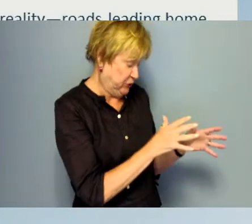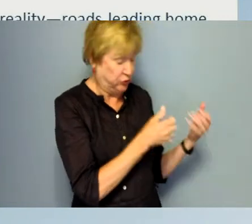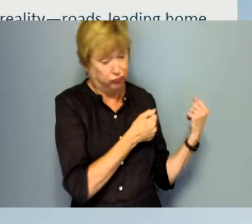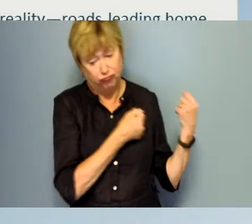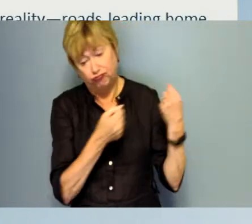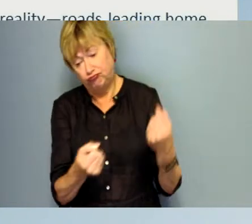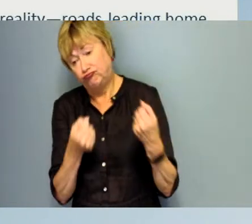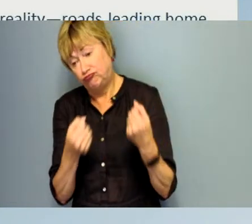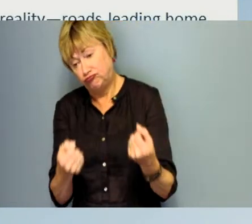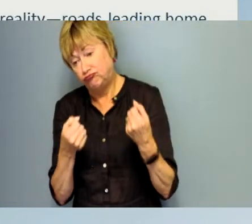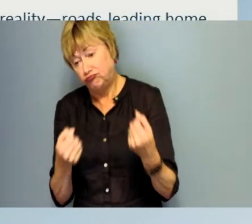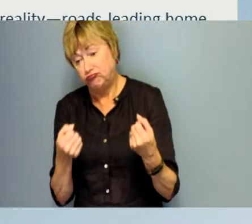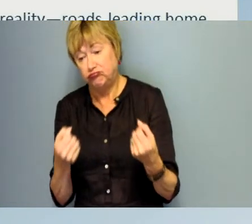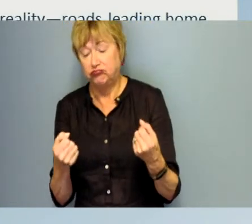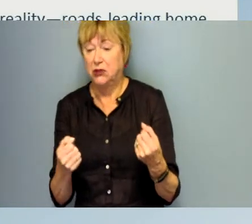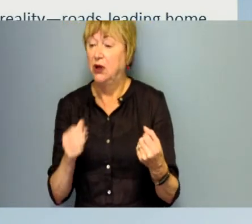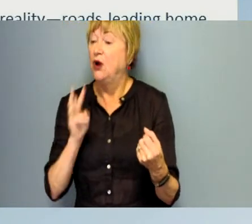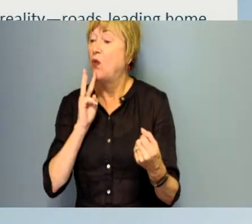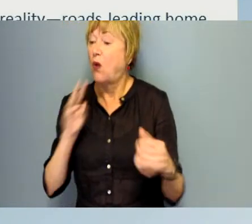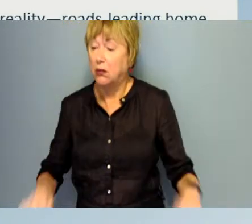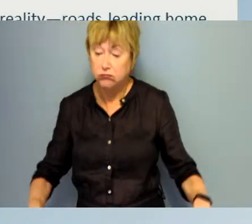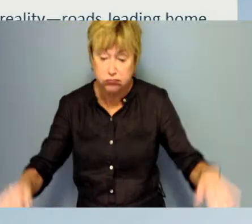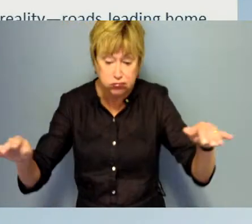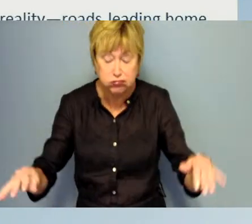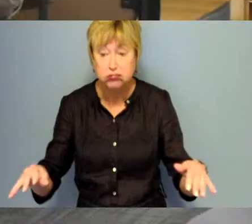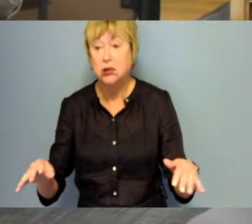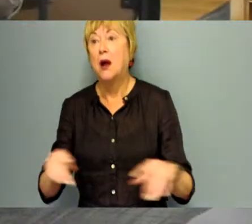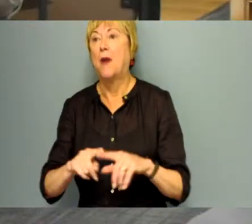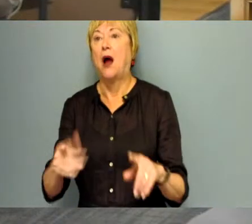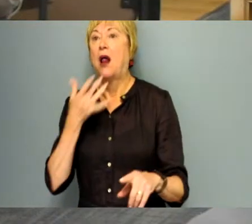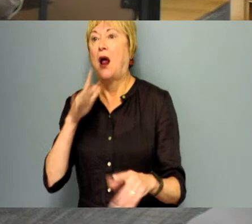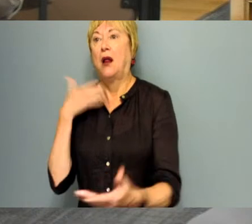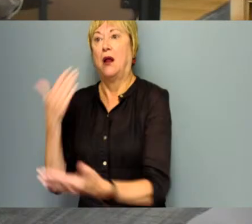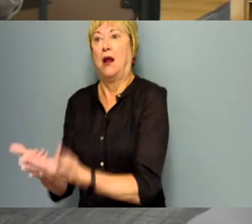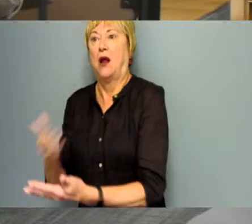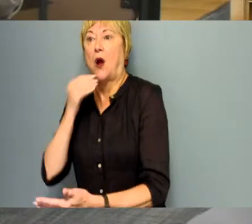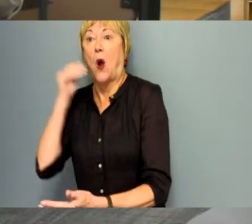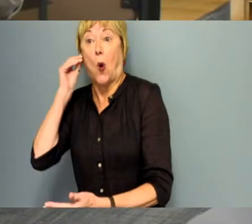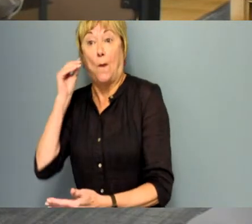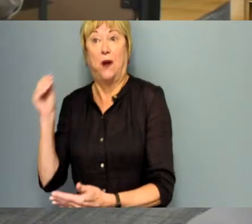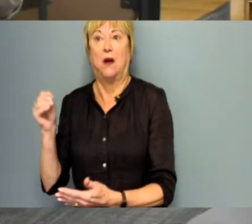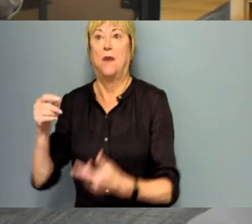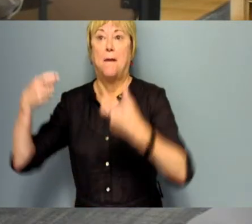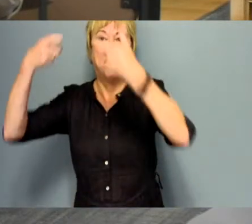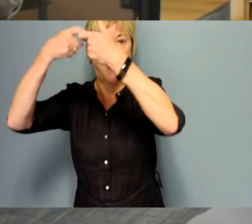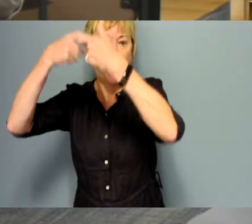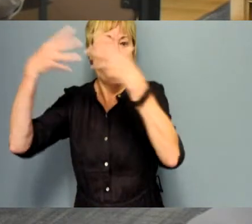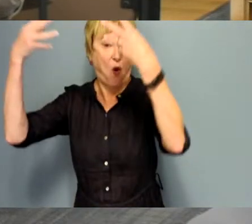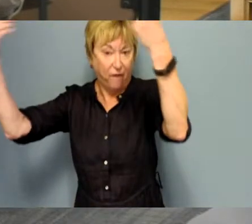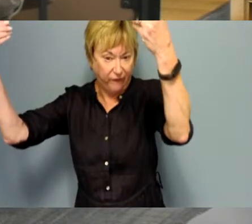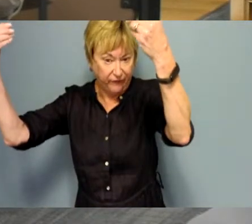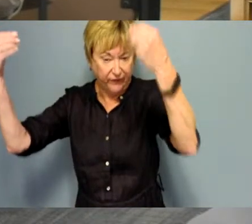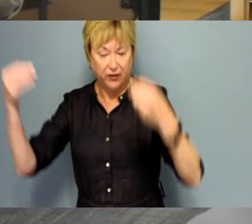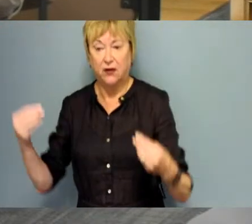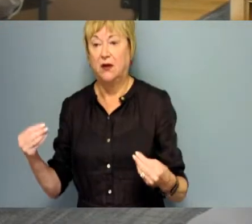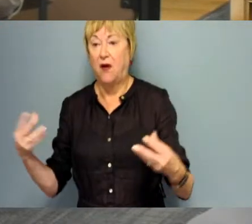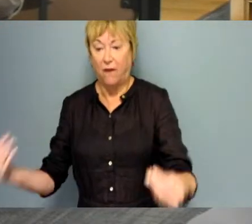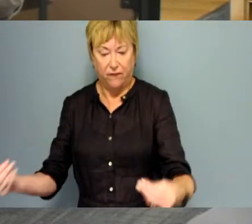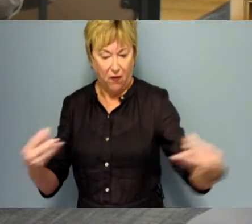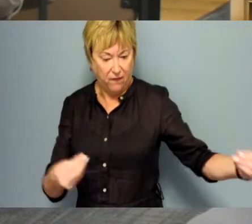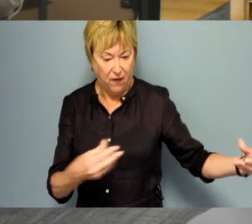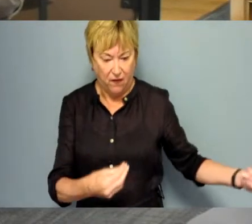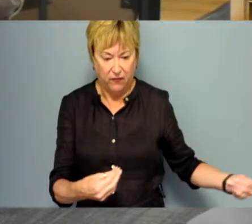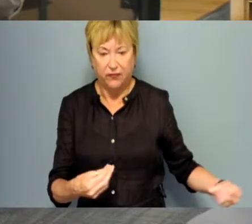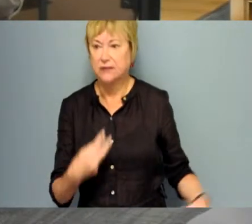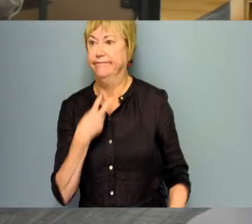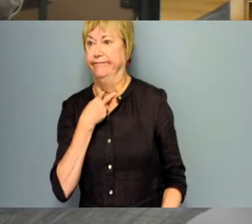it home. You notice that the power is out, power lines are down, and you're not going anywhere. What are some things that you would have to consider